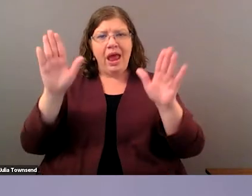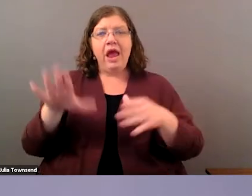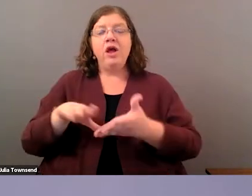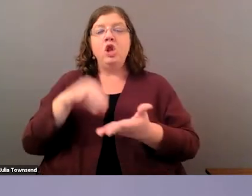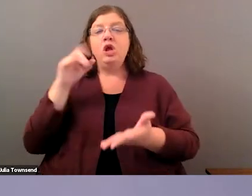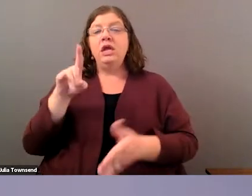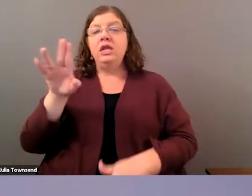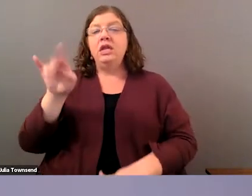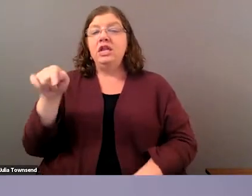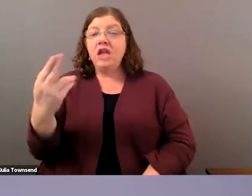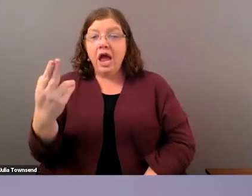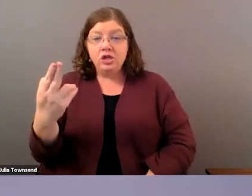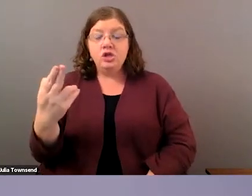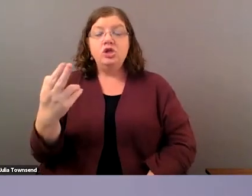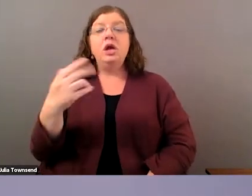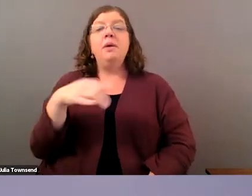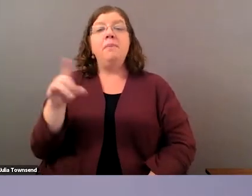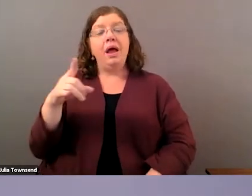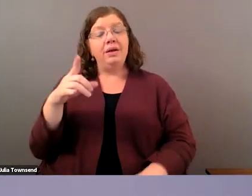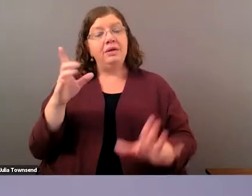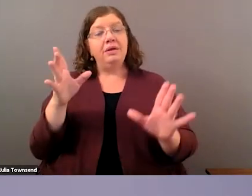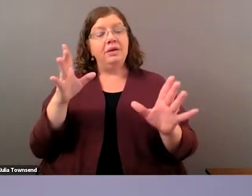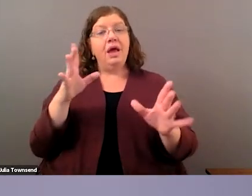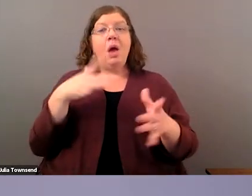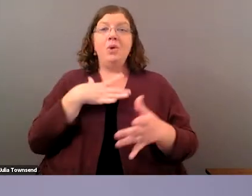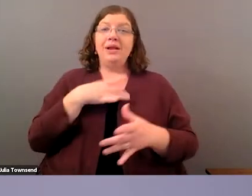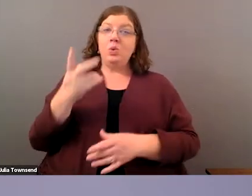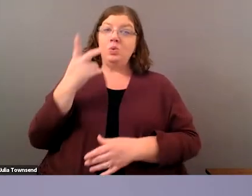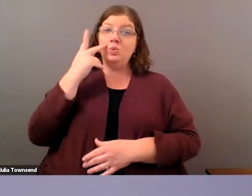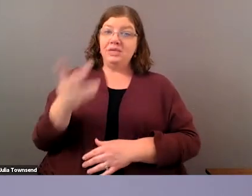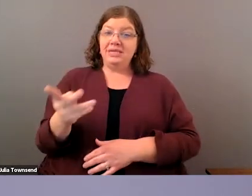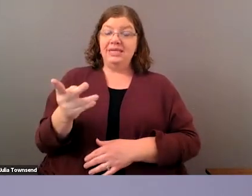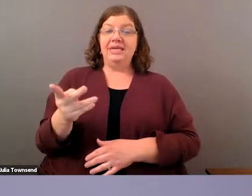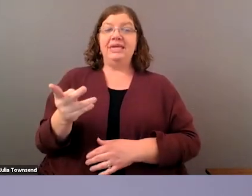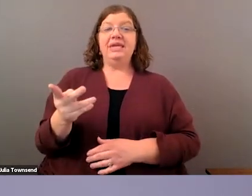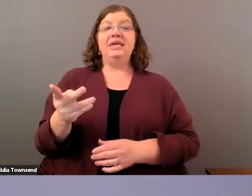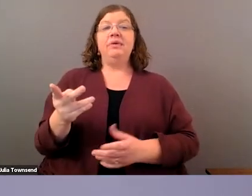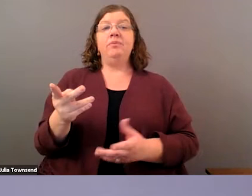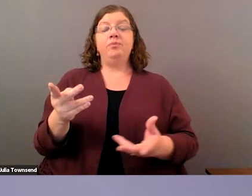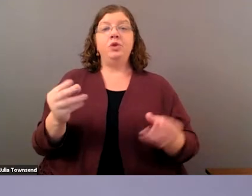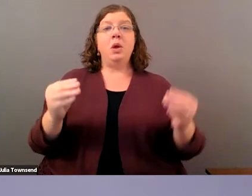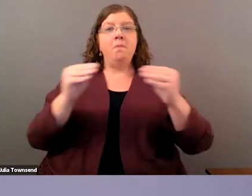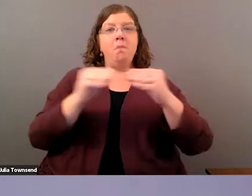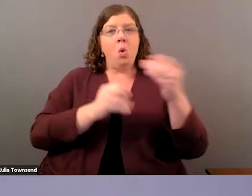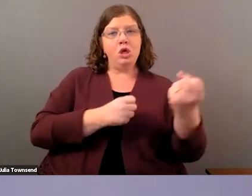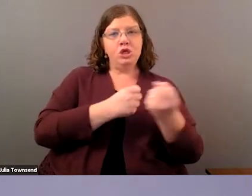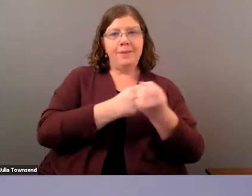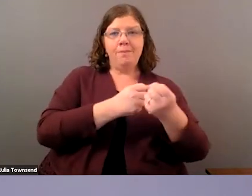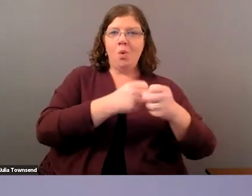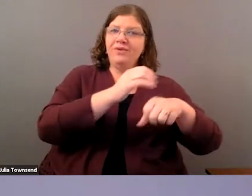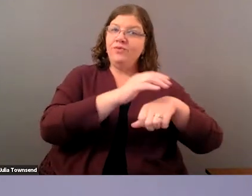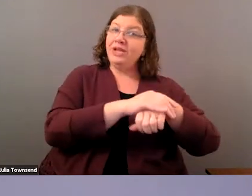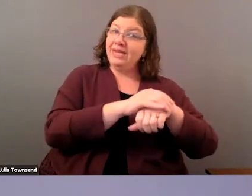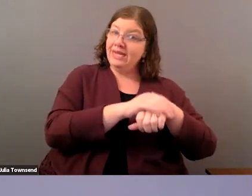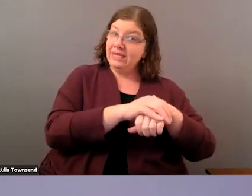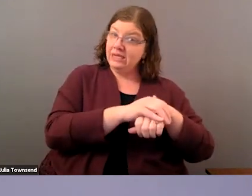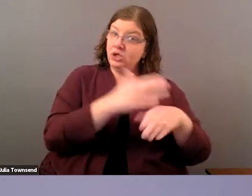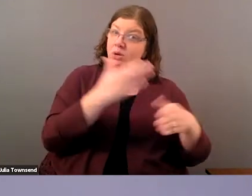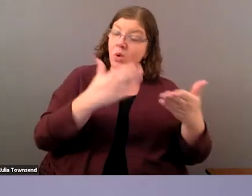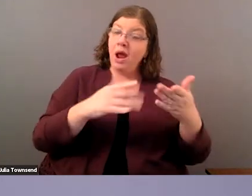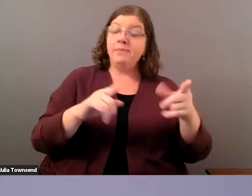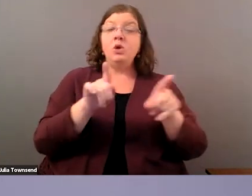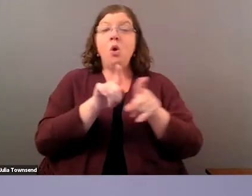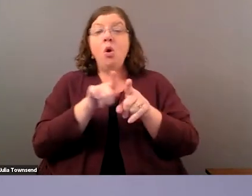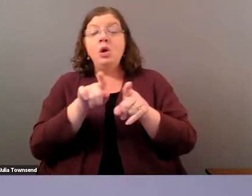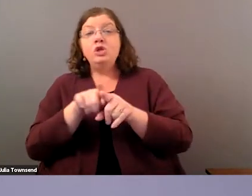But anyway, what I would like to see is more support for English. Perhaps we could also